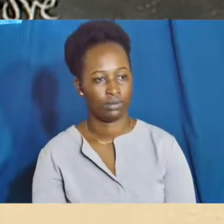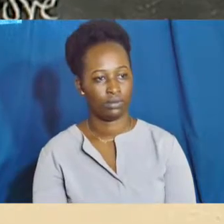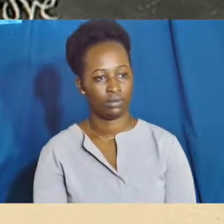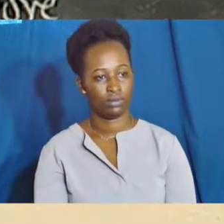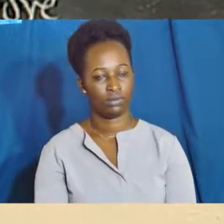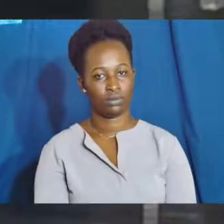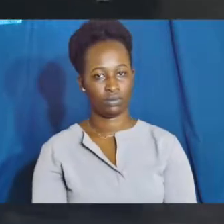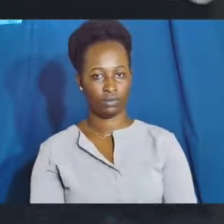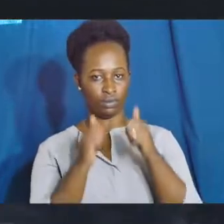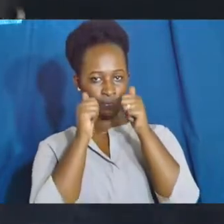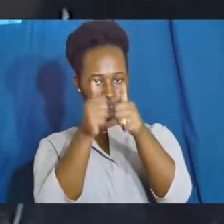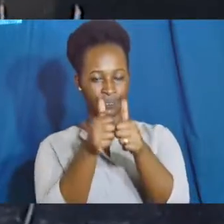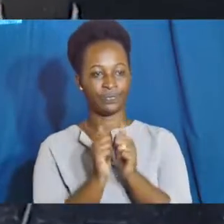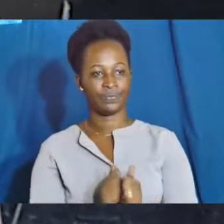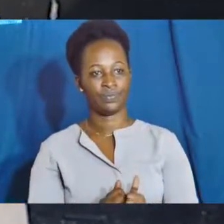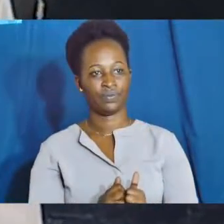Good.